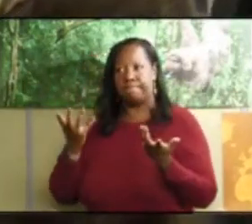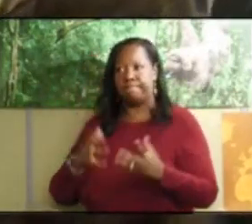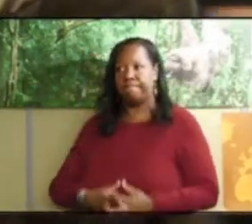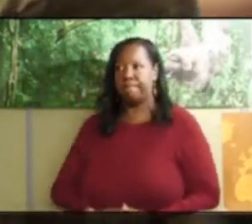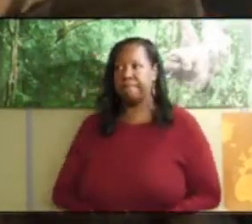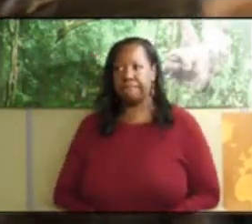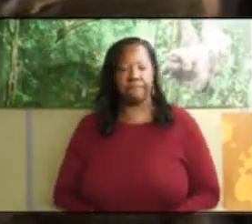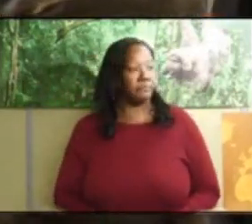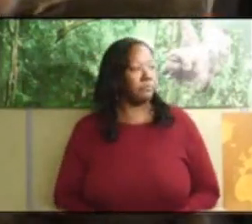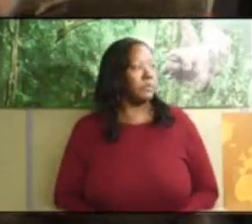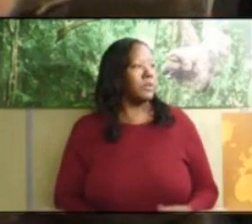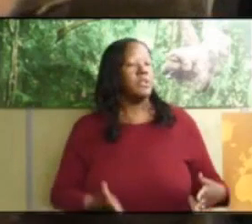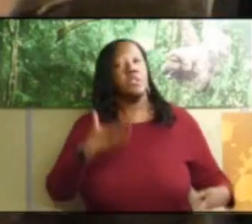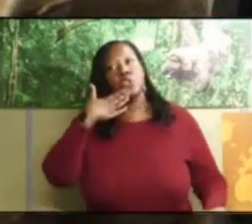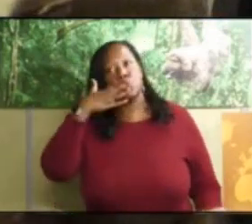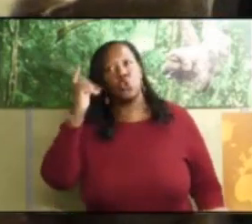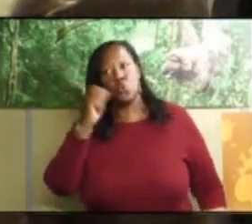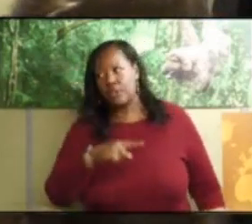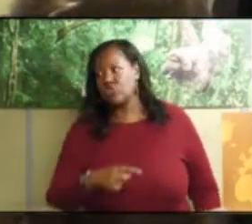It's a good question.